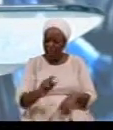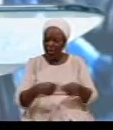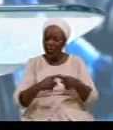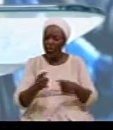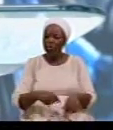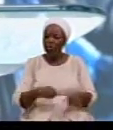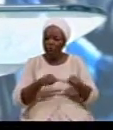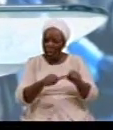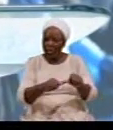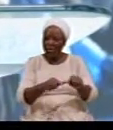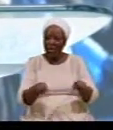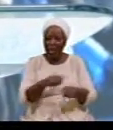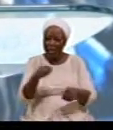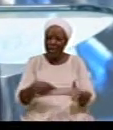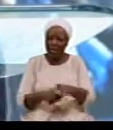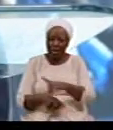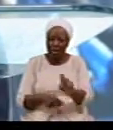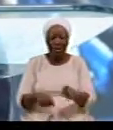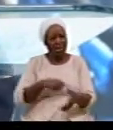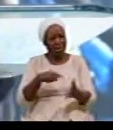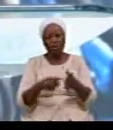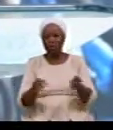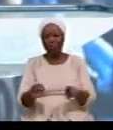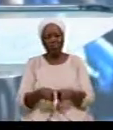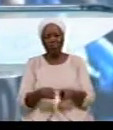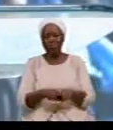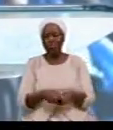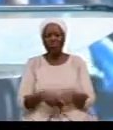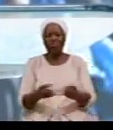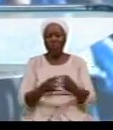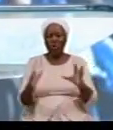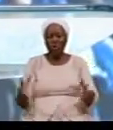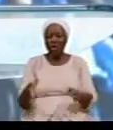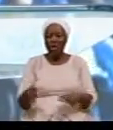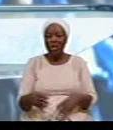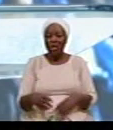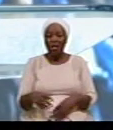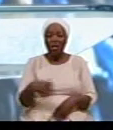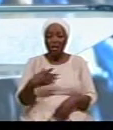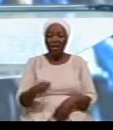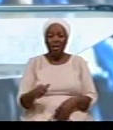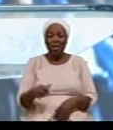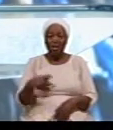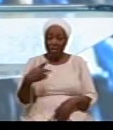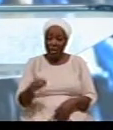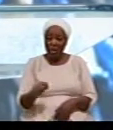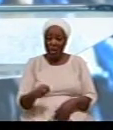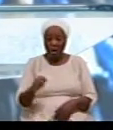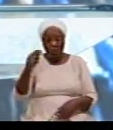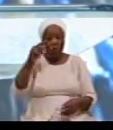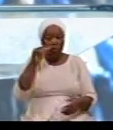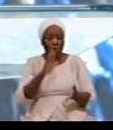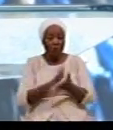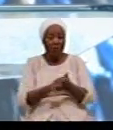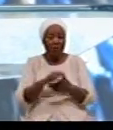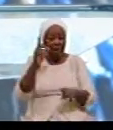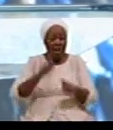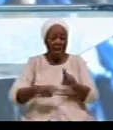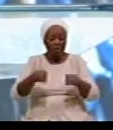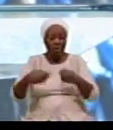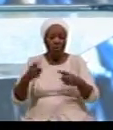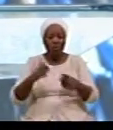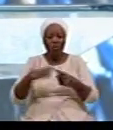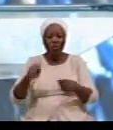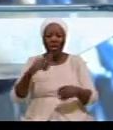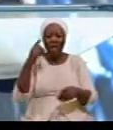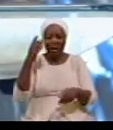steadfast? This is too much. She couldn't go to the end of the road. But thank